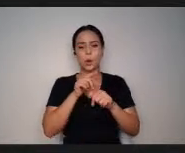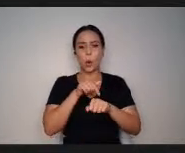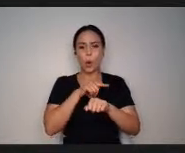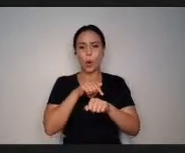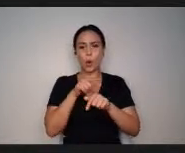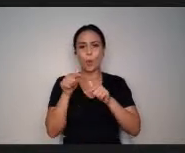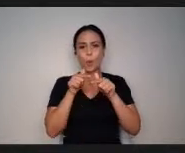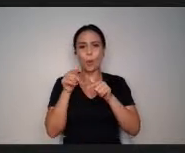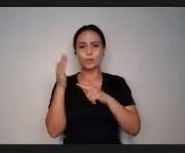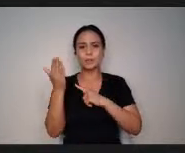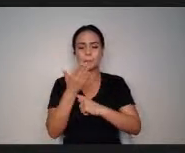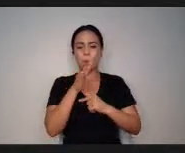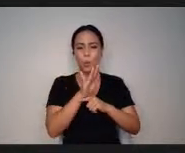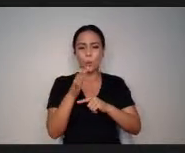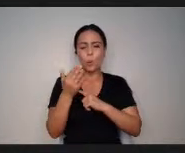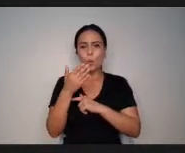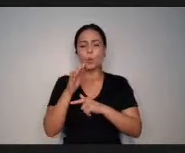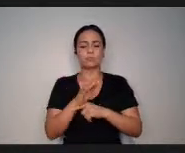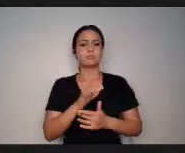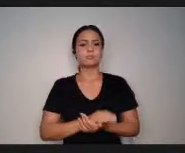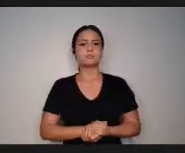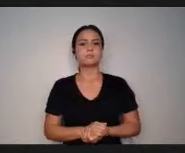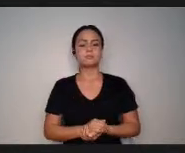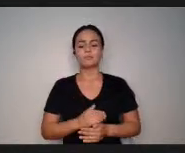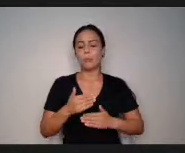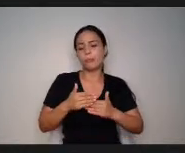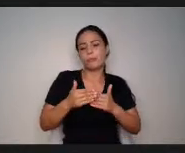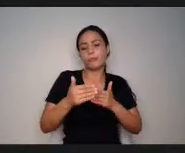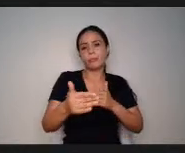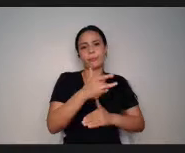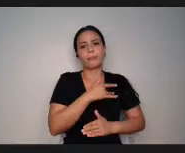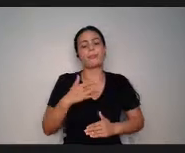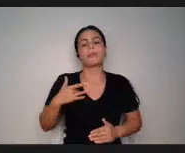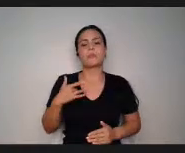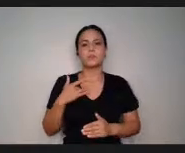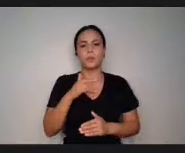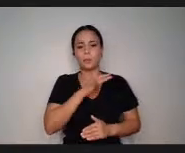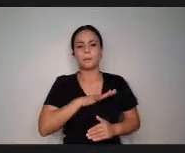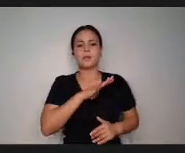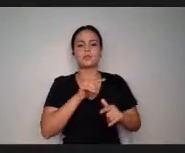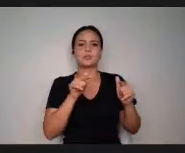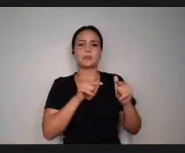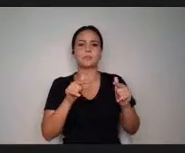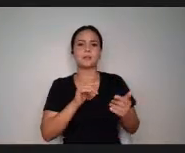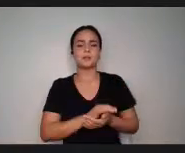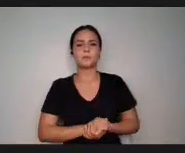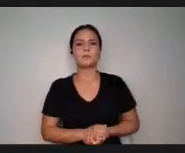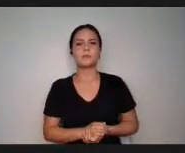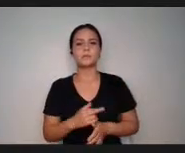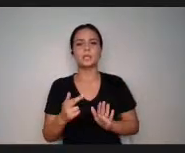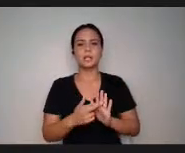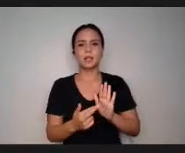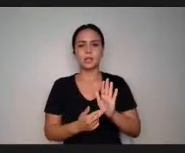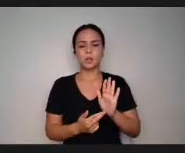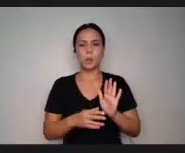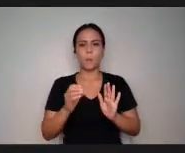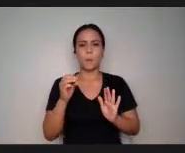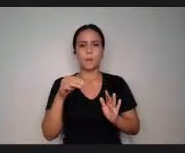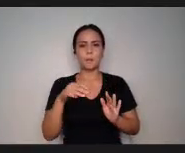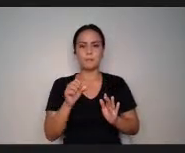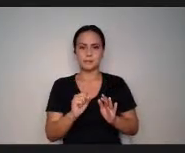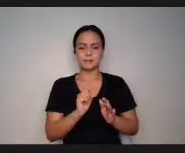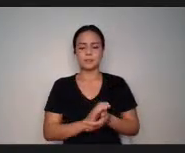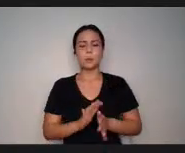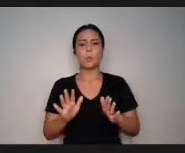It's a report that's available from the WHO. So the unhealthy consequences of these work